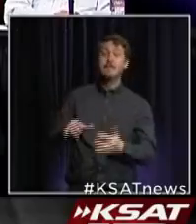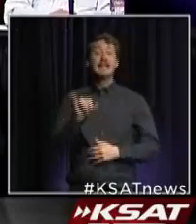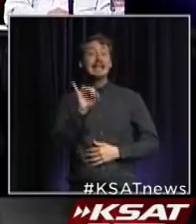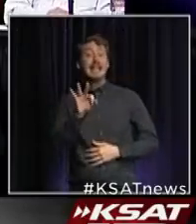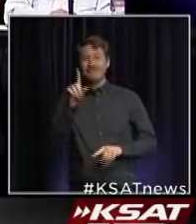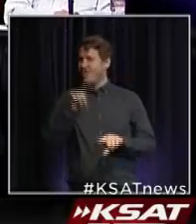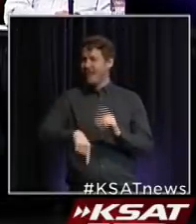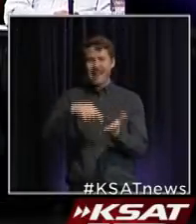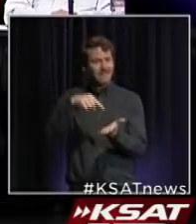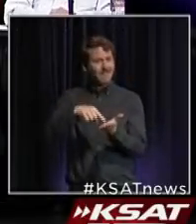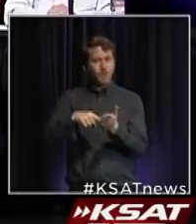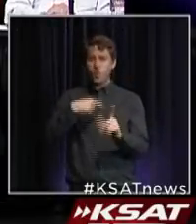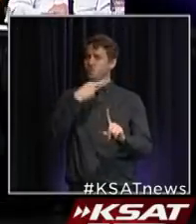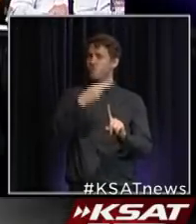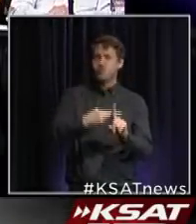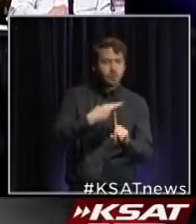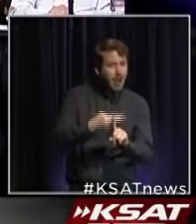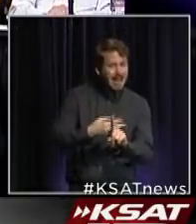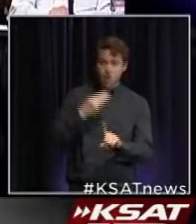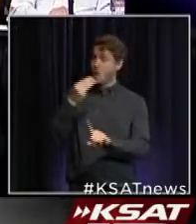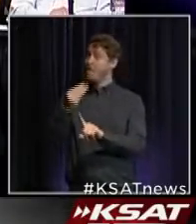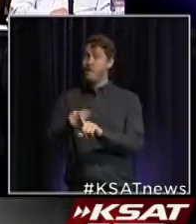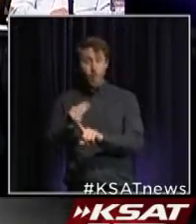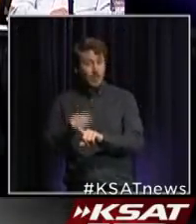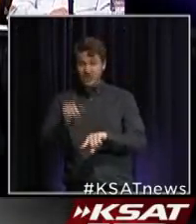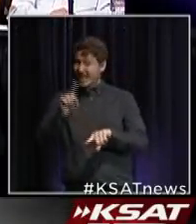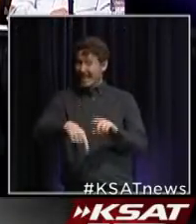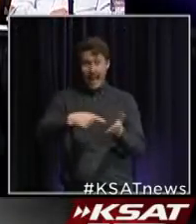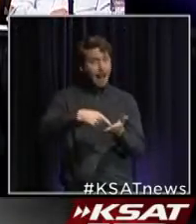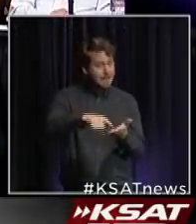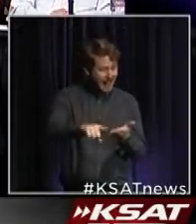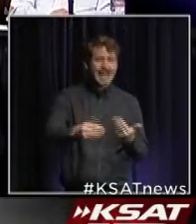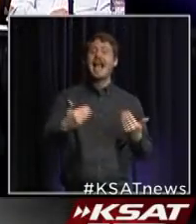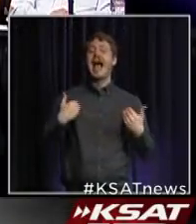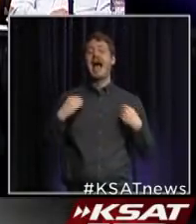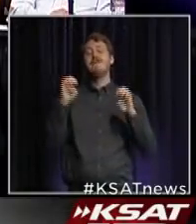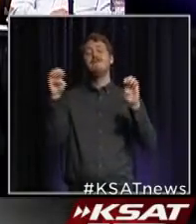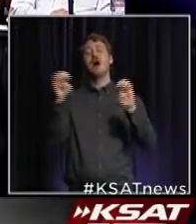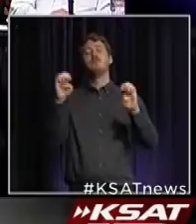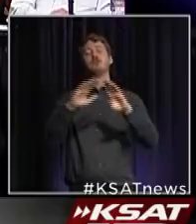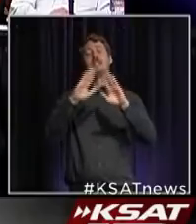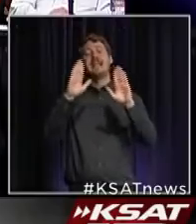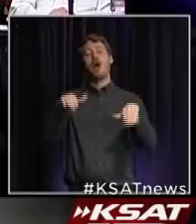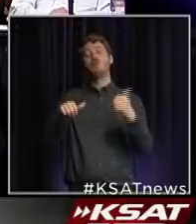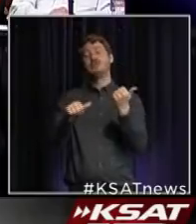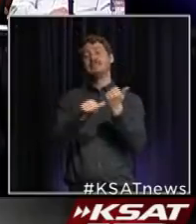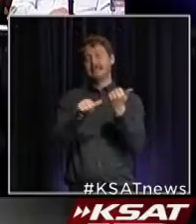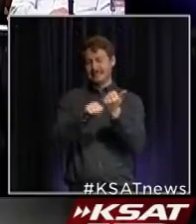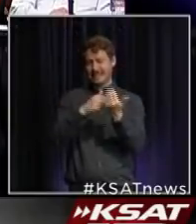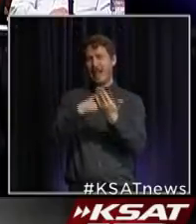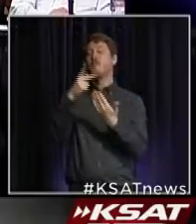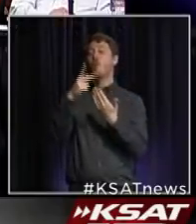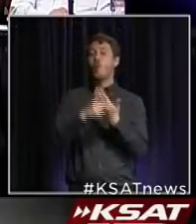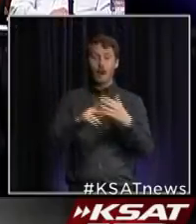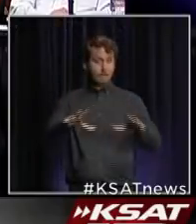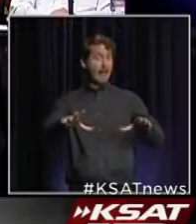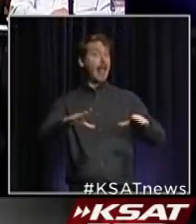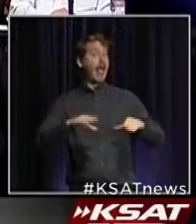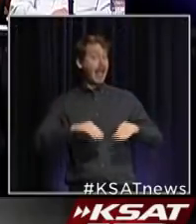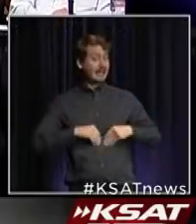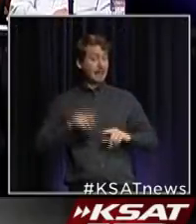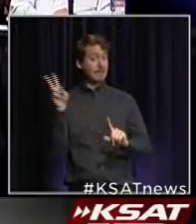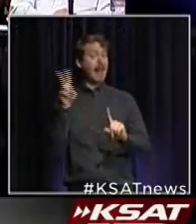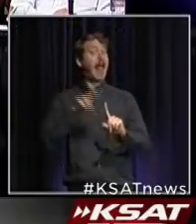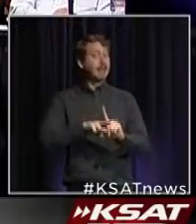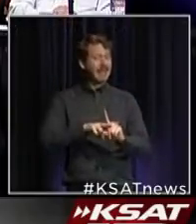to pay rent or mortgage through this pandemic, there is help available for you. Our Emergency Housing Assistance Program is taking applications, and you can get